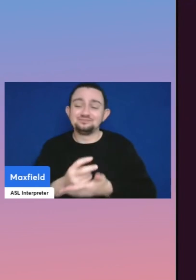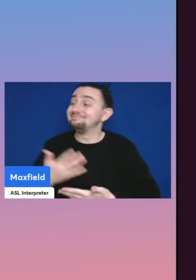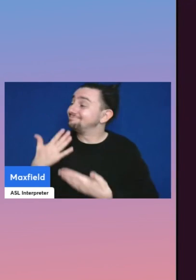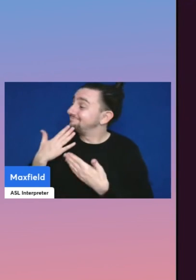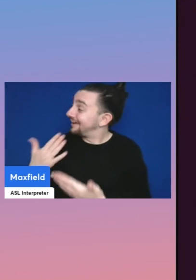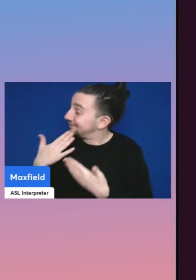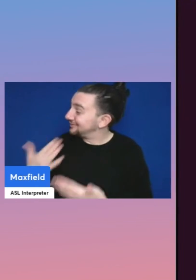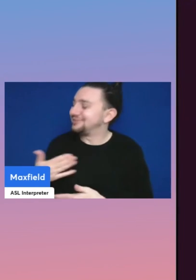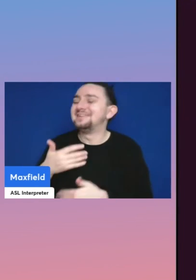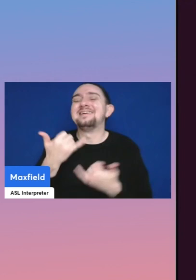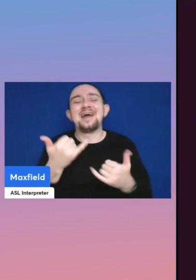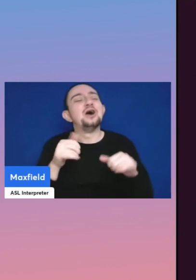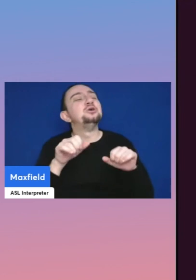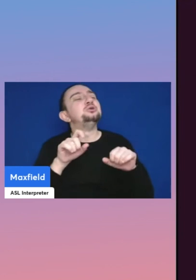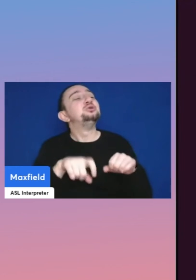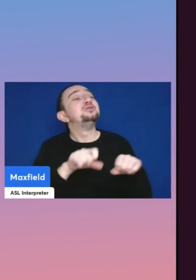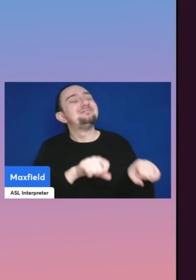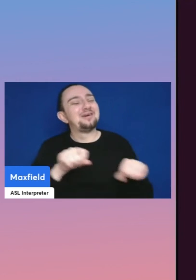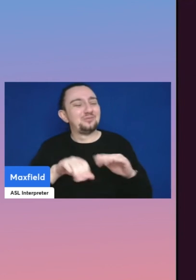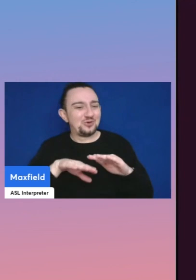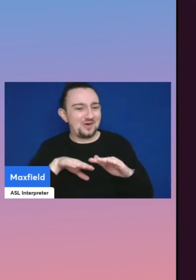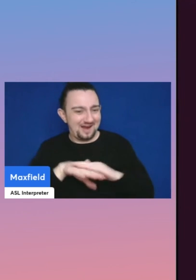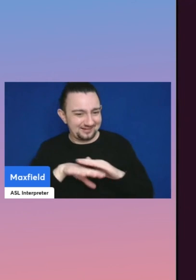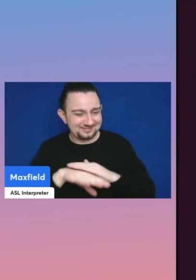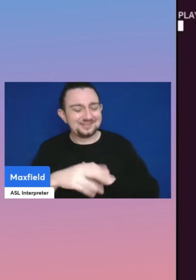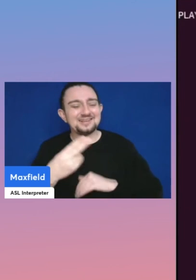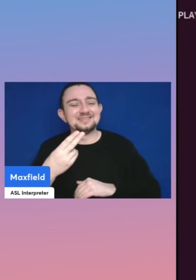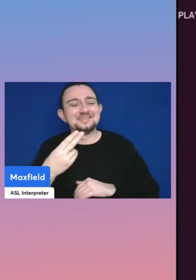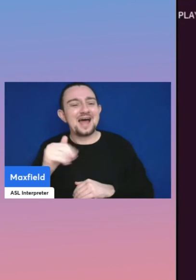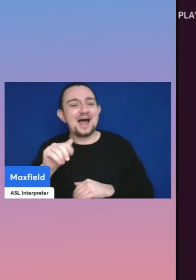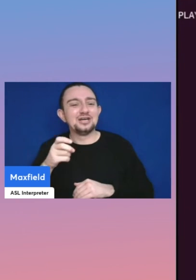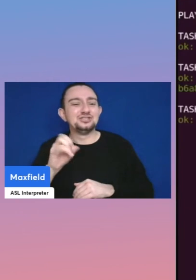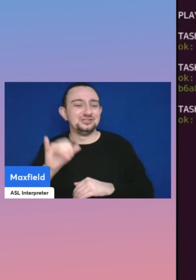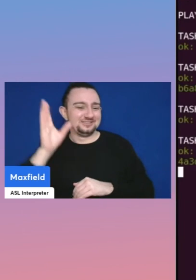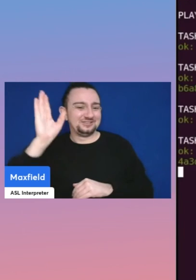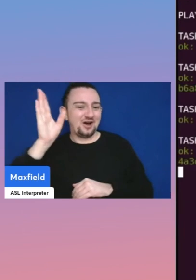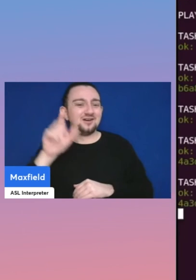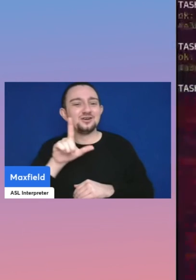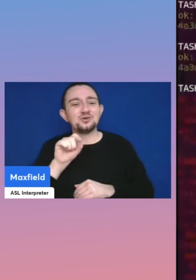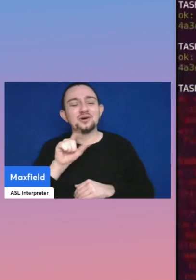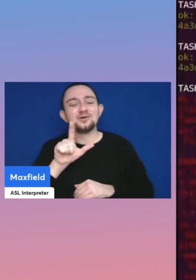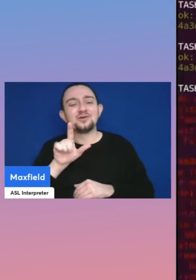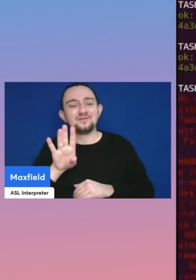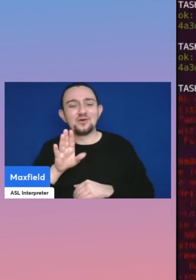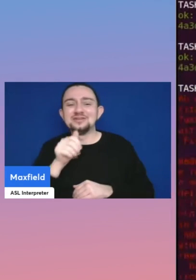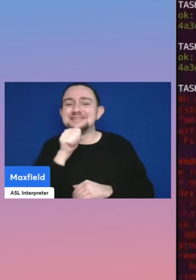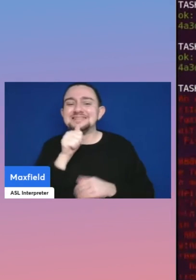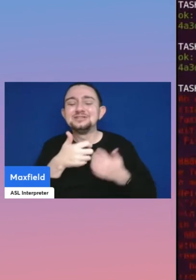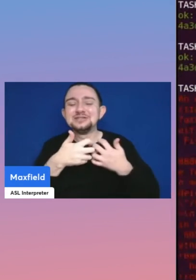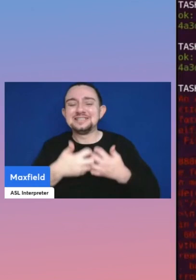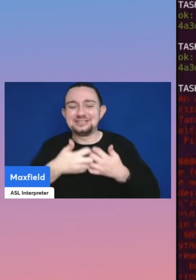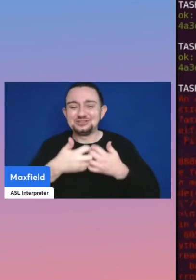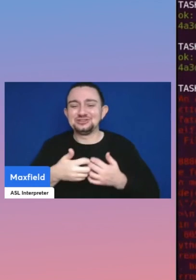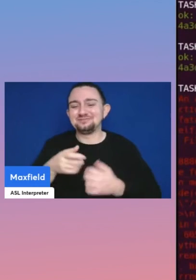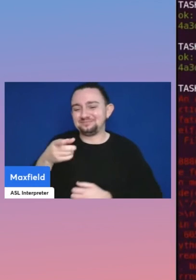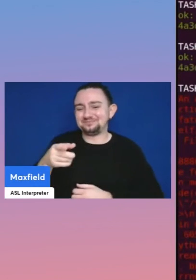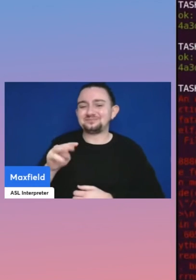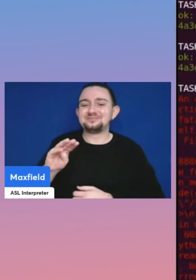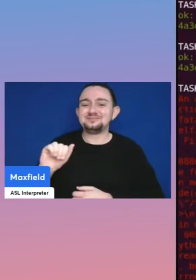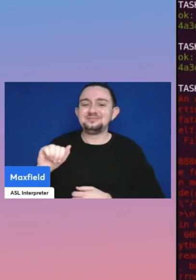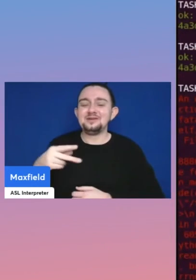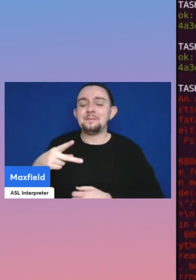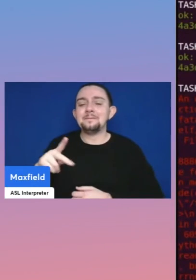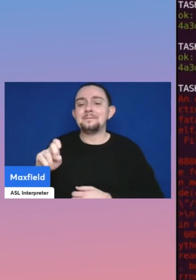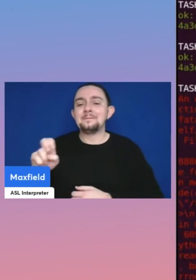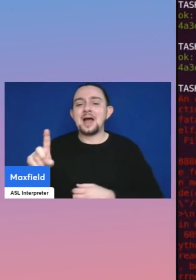the HashiTalks 2024 secret engine. This is mapped to one Azure AD group.